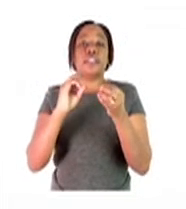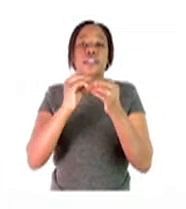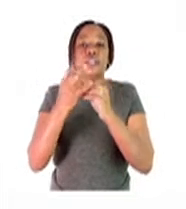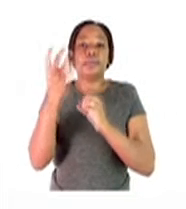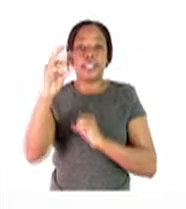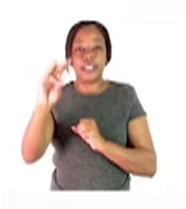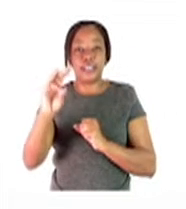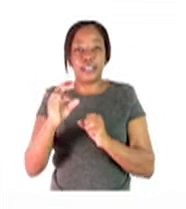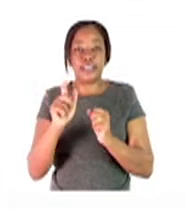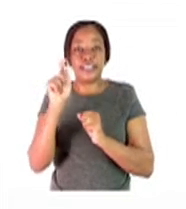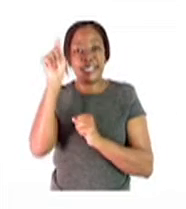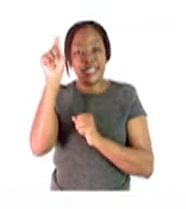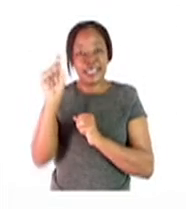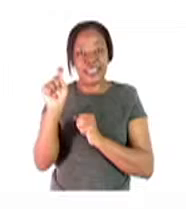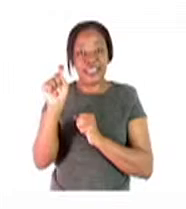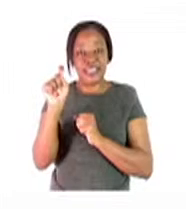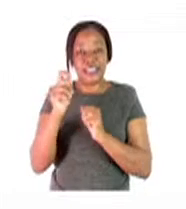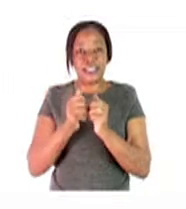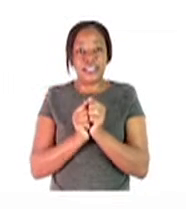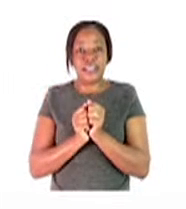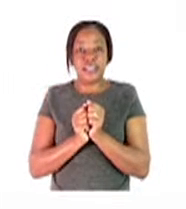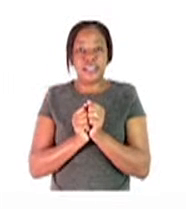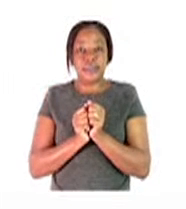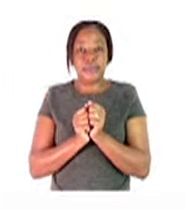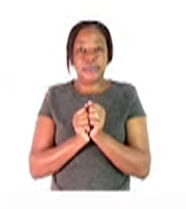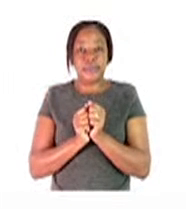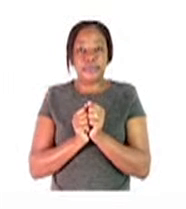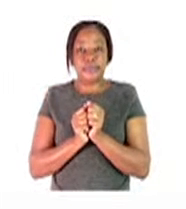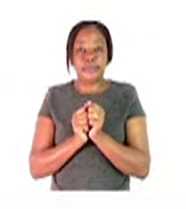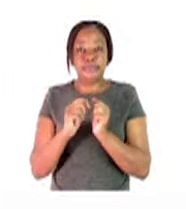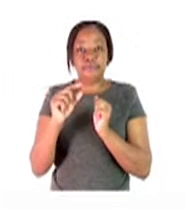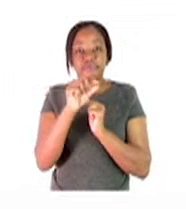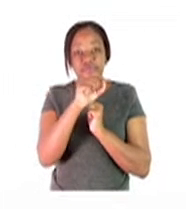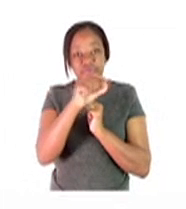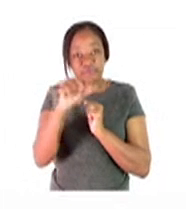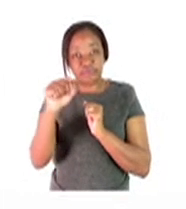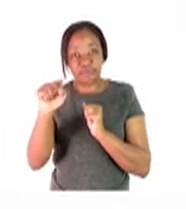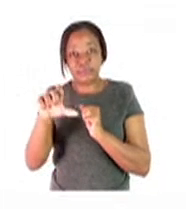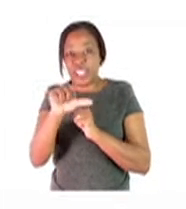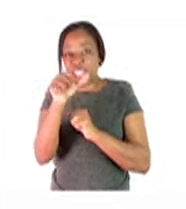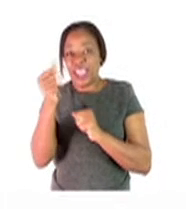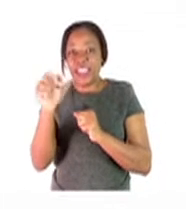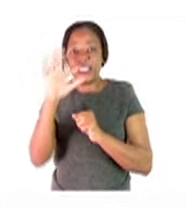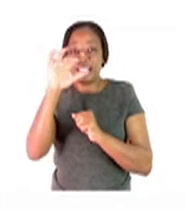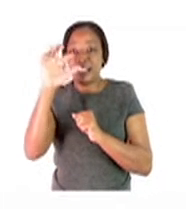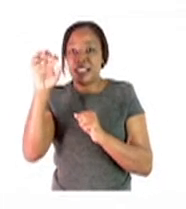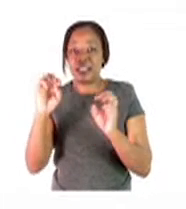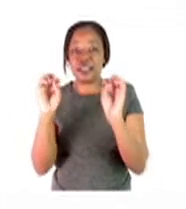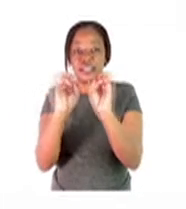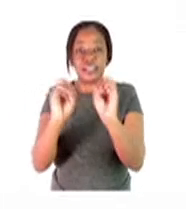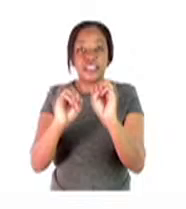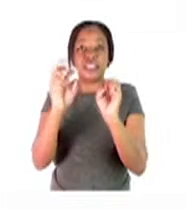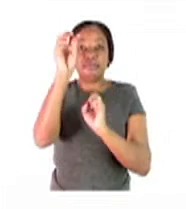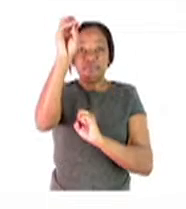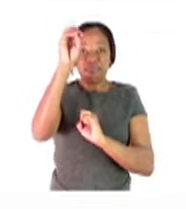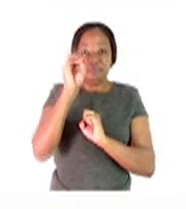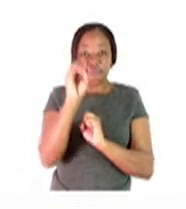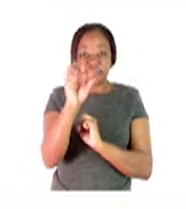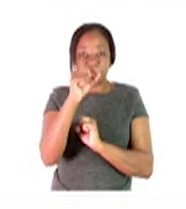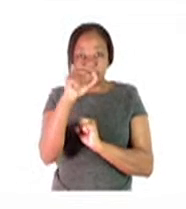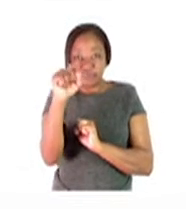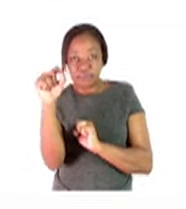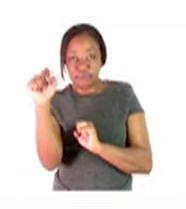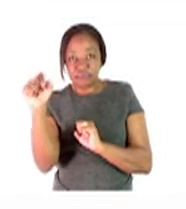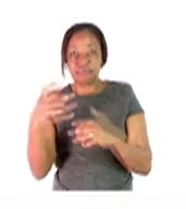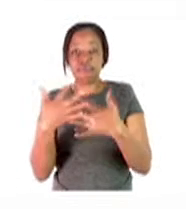are missing, and they gave you an E again, and then the other letters are missing. The picture is at the end. Finish it up also